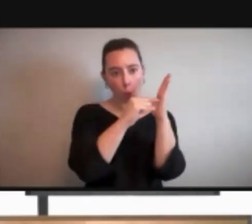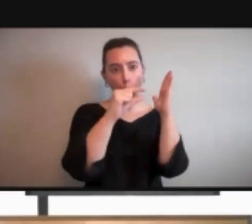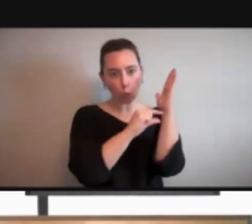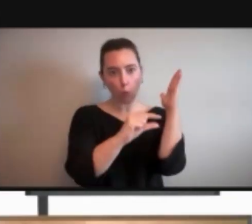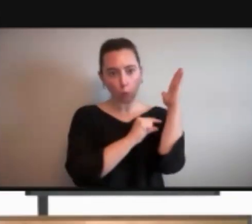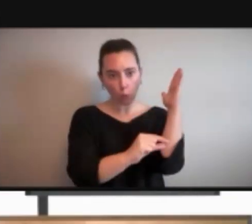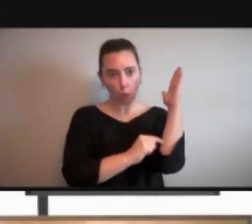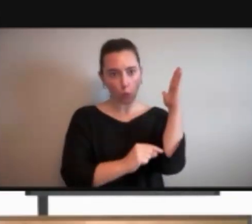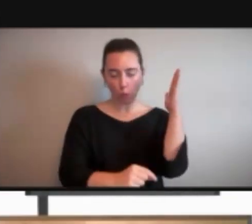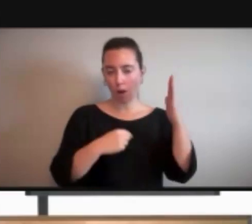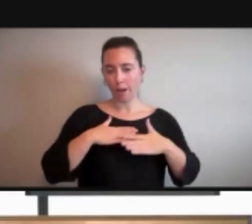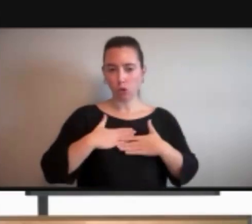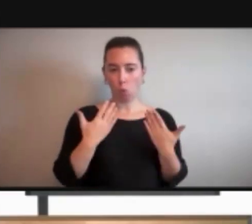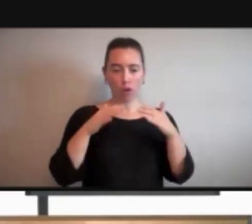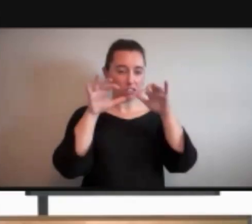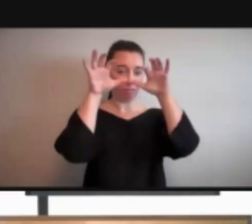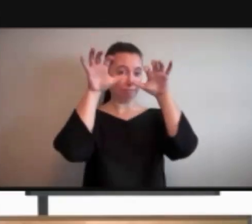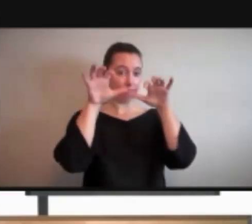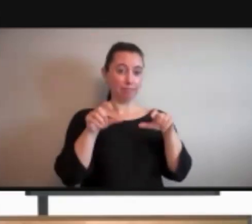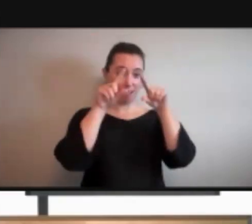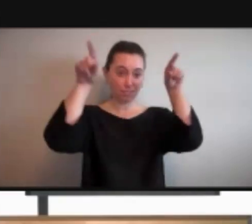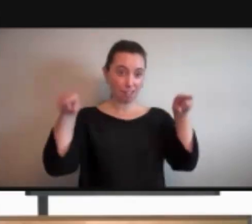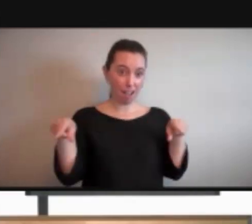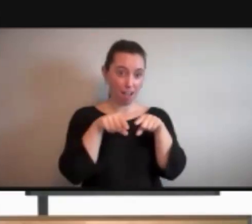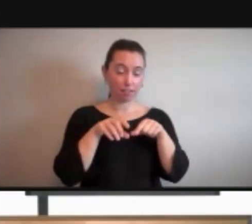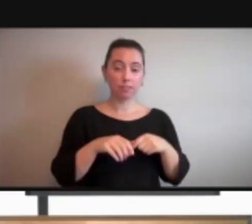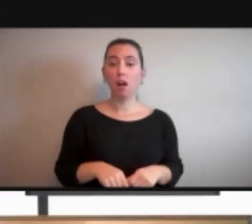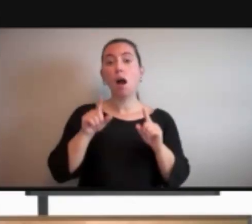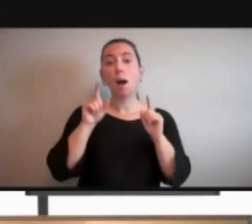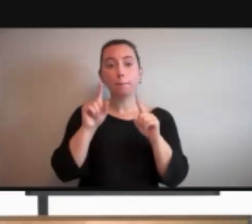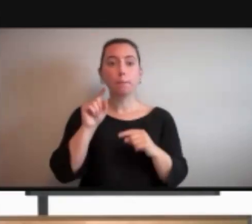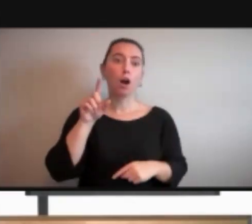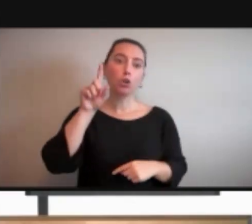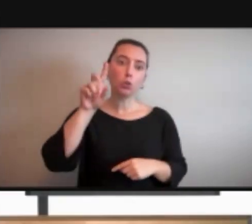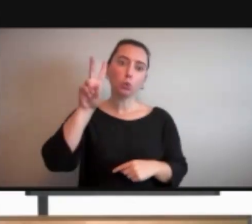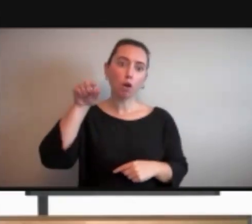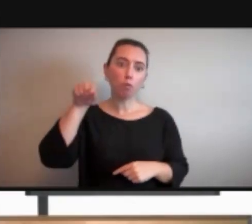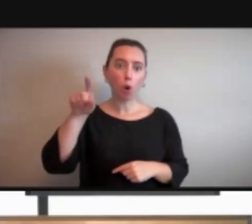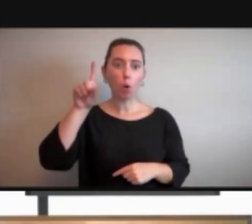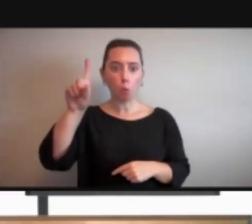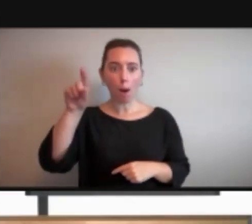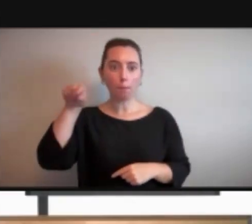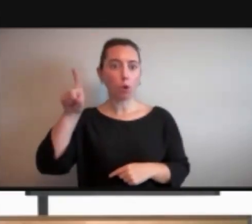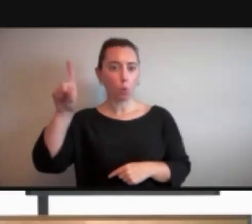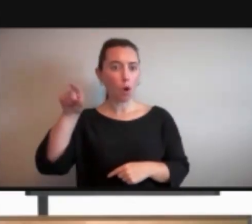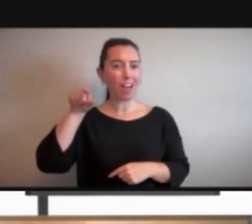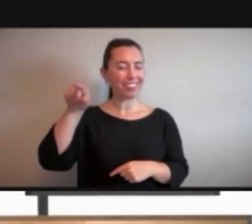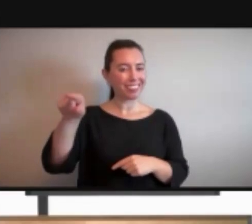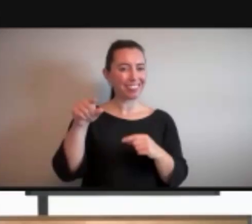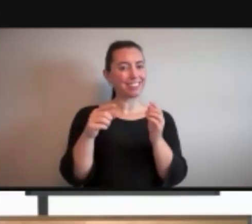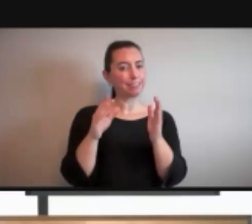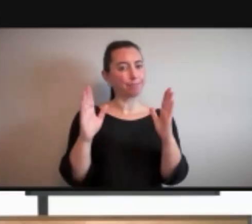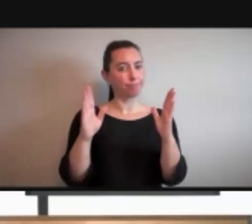but the basic idea of this requirement is that if there is product documentation, and I make